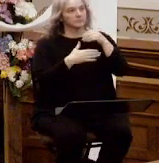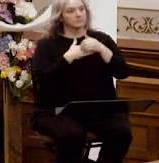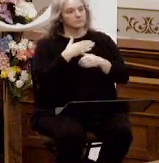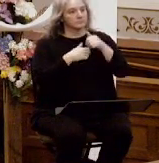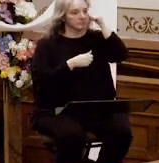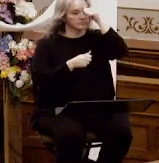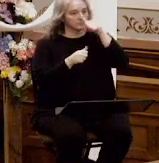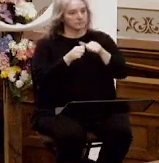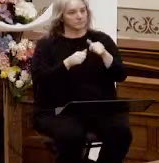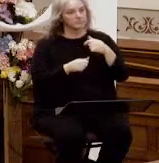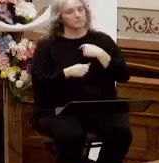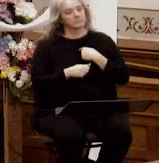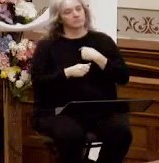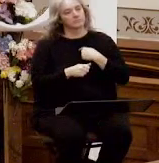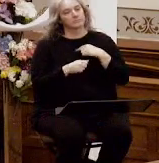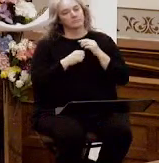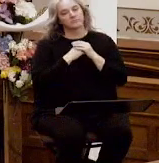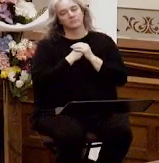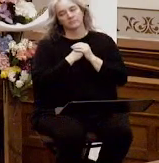remember me.